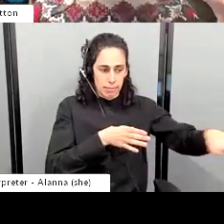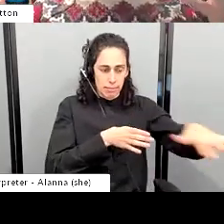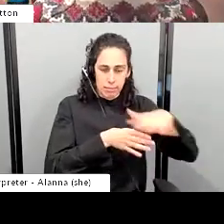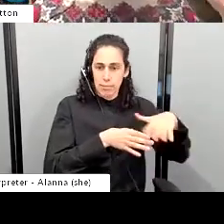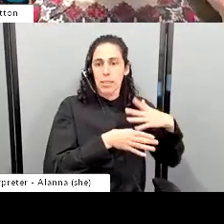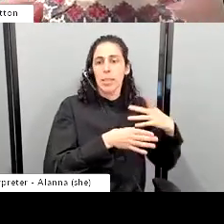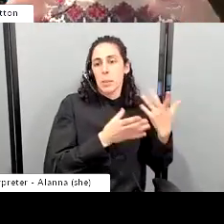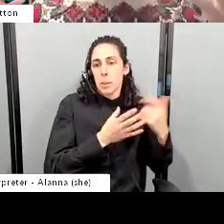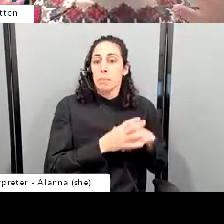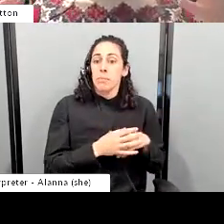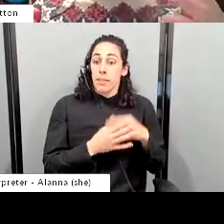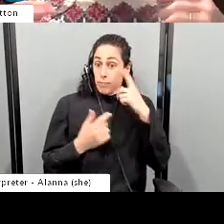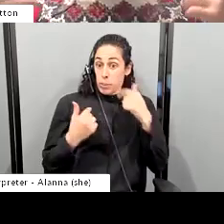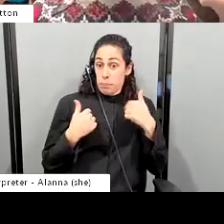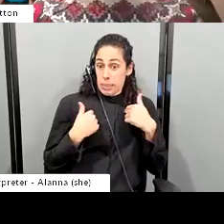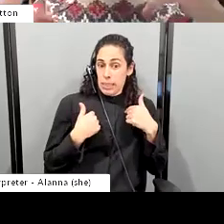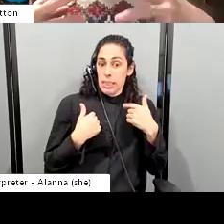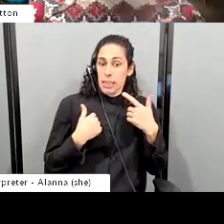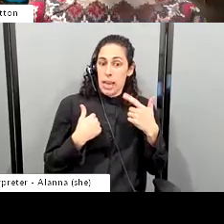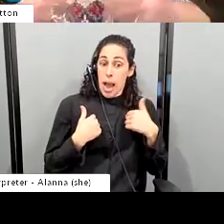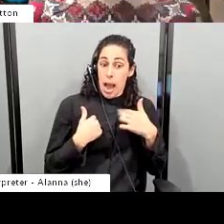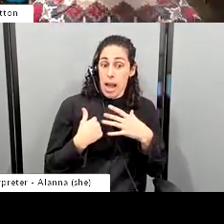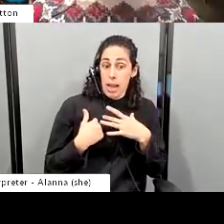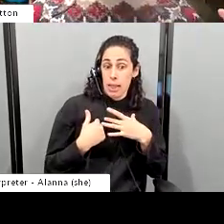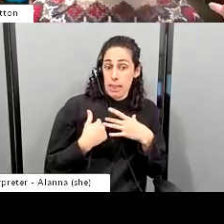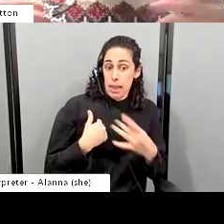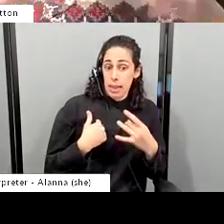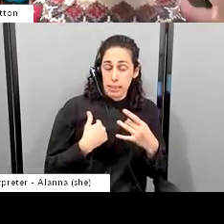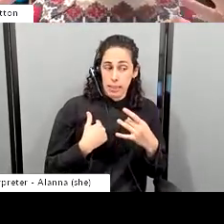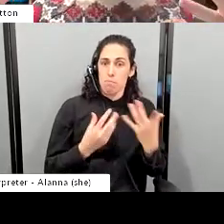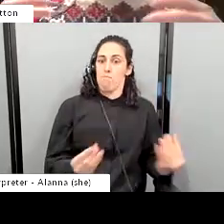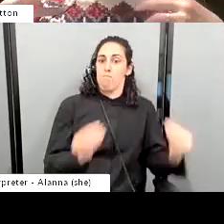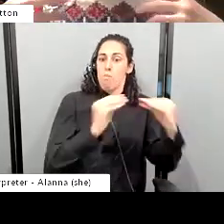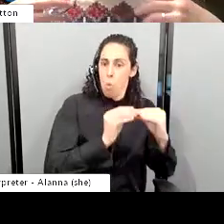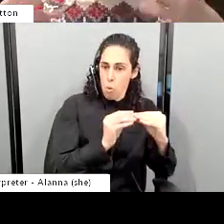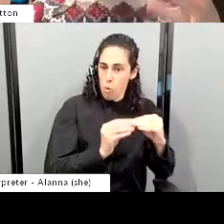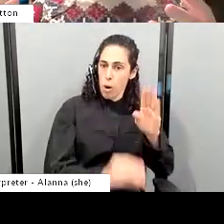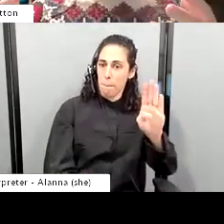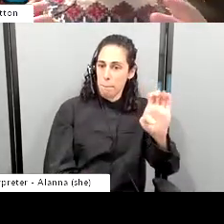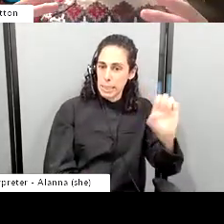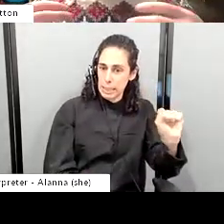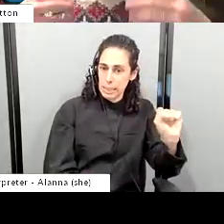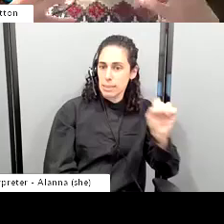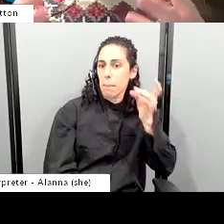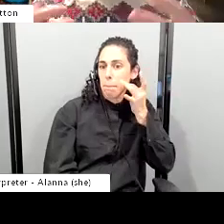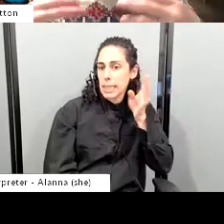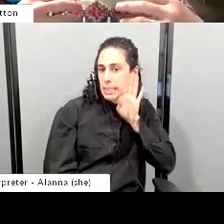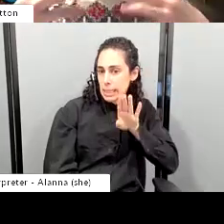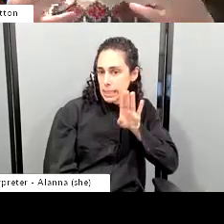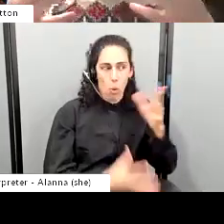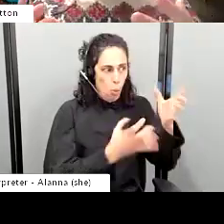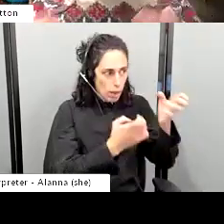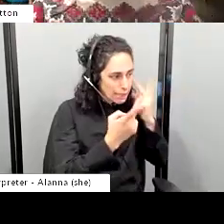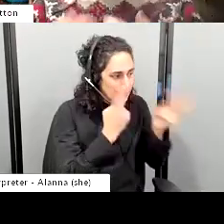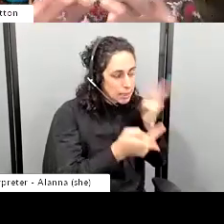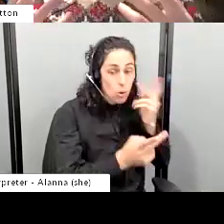I understand that bees and pollinators, they come in and they spread pollen and they just sort of like make your garden more rich